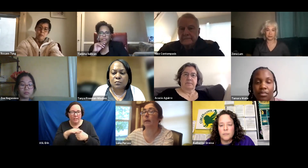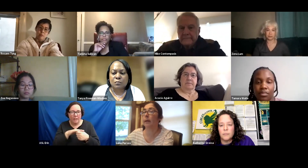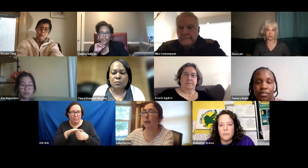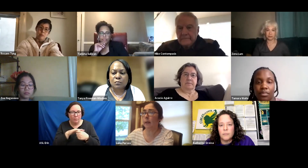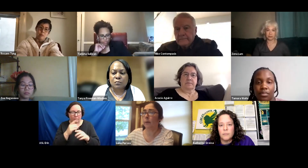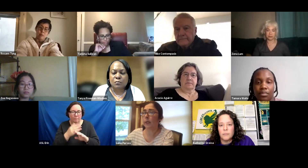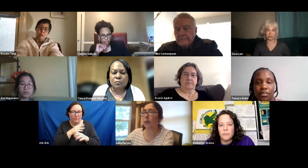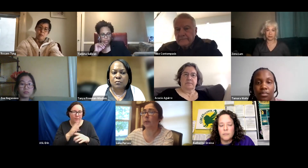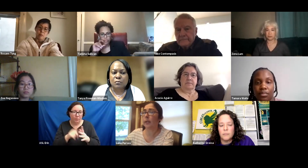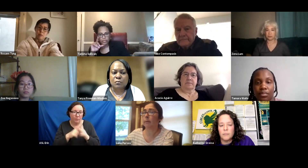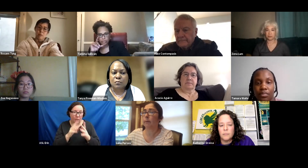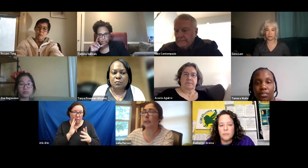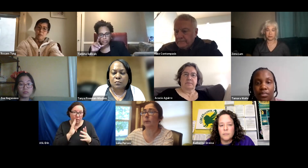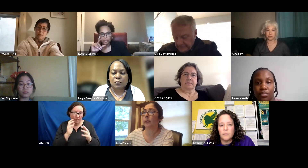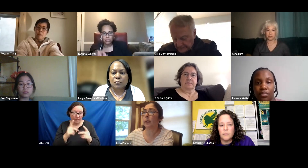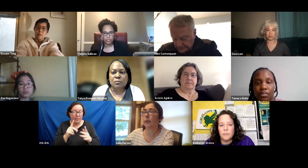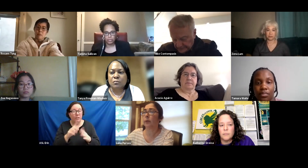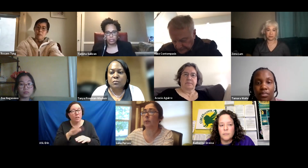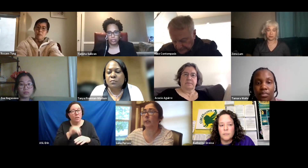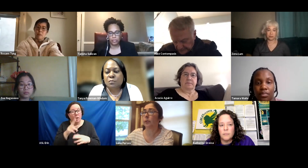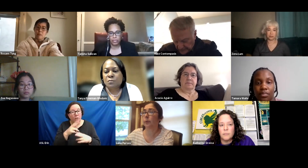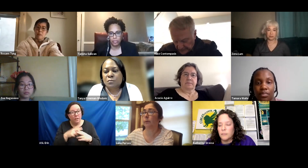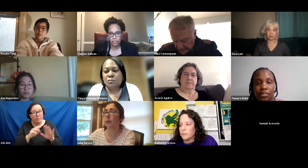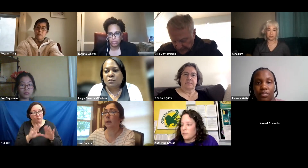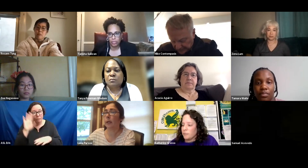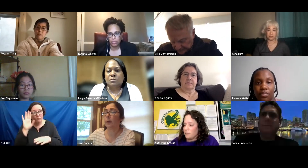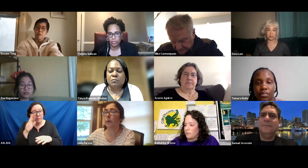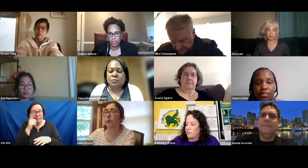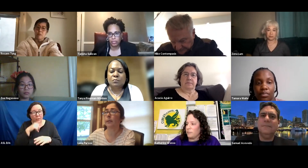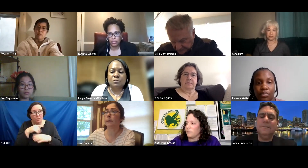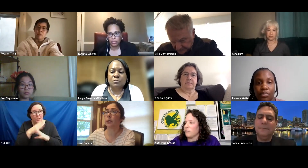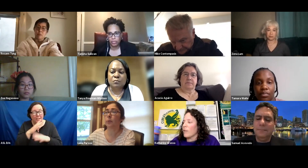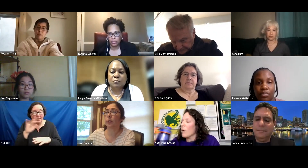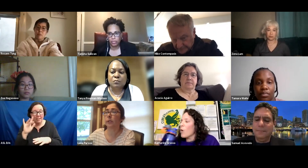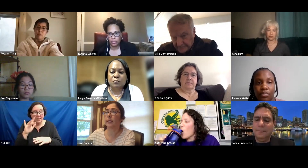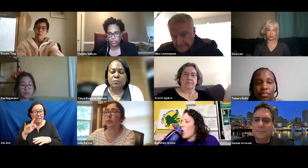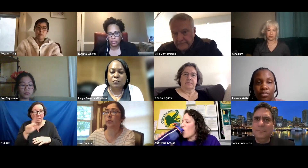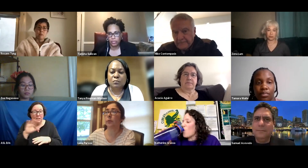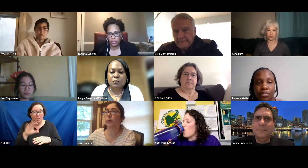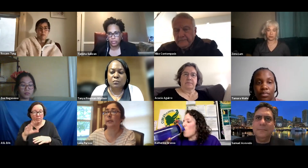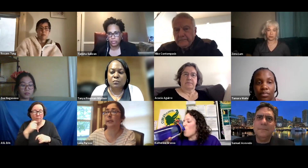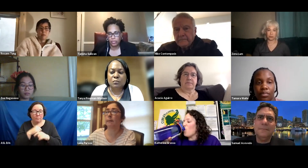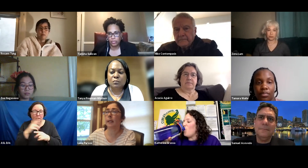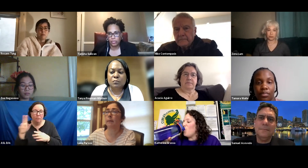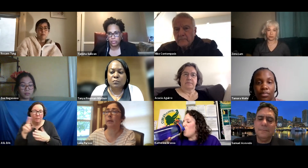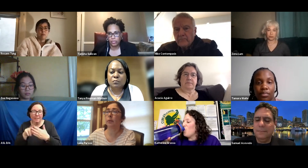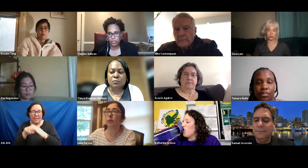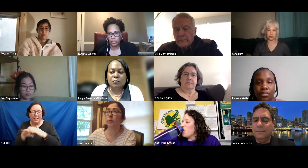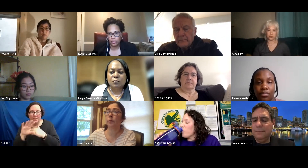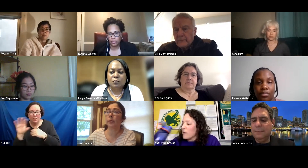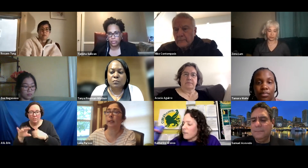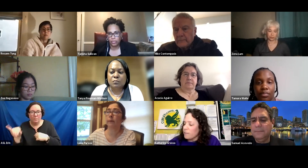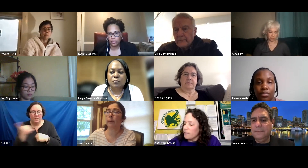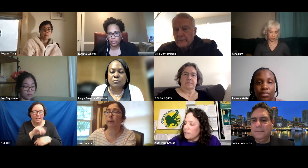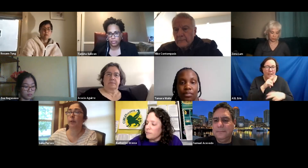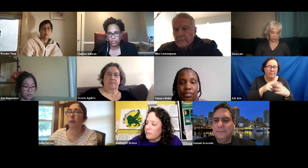you begin. When I call your name, please raise your hand virtually in Zoom. And also, please make sure you're signed into Zoom with the same name you